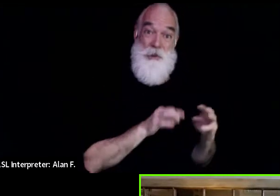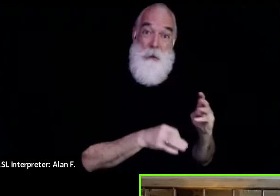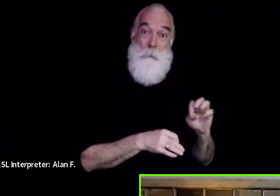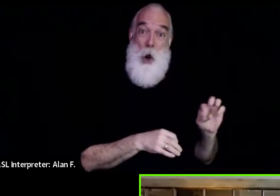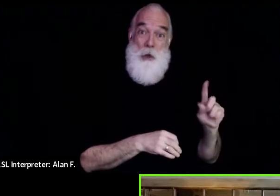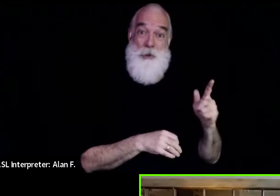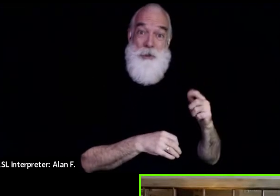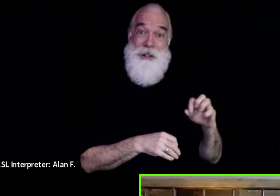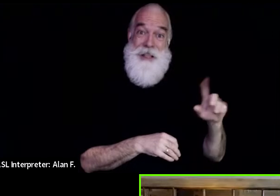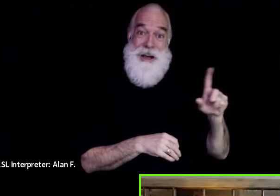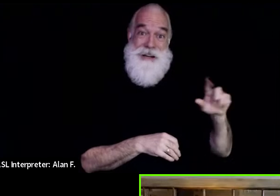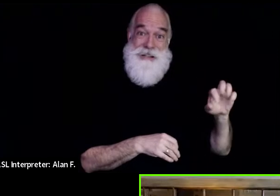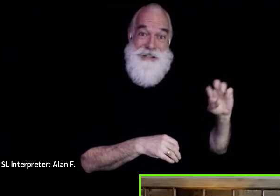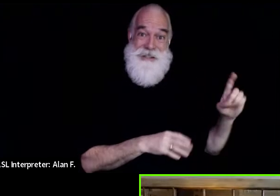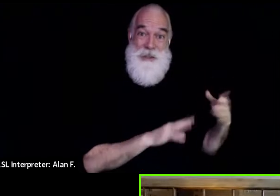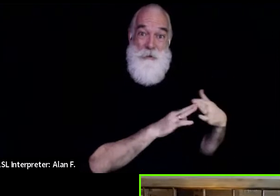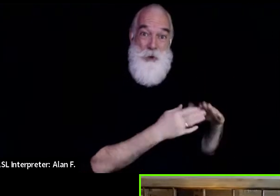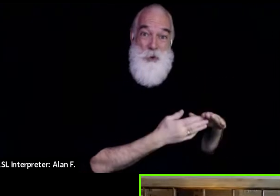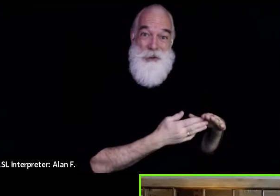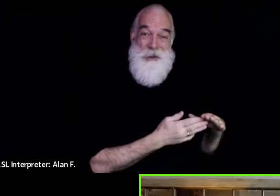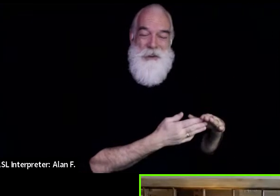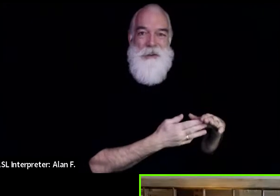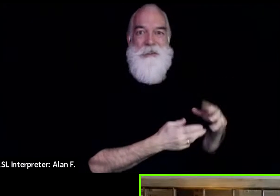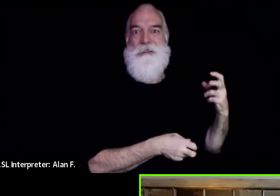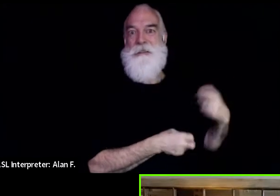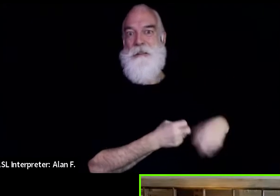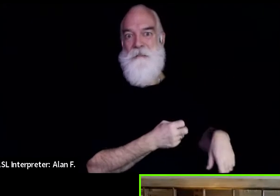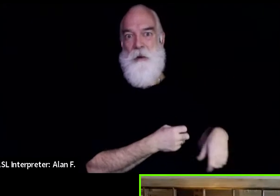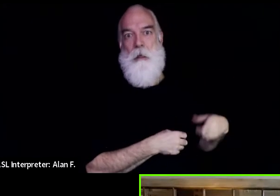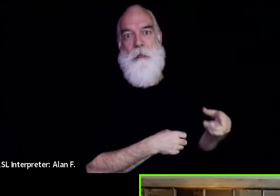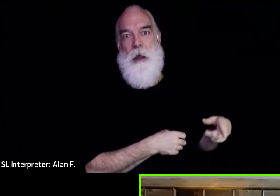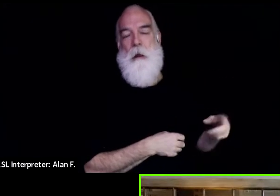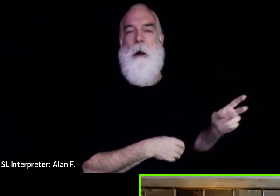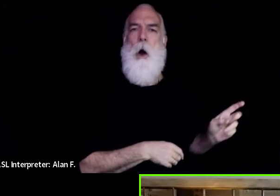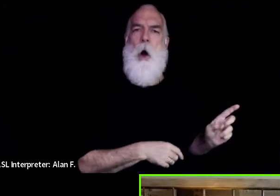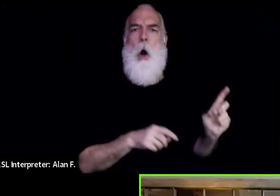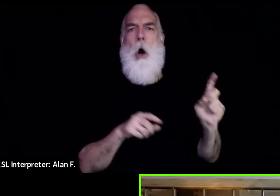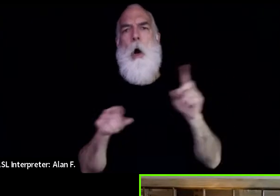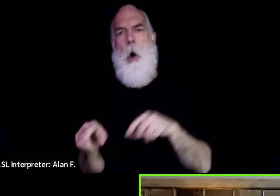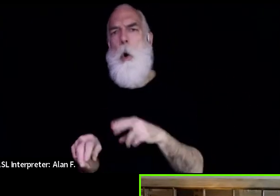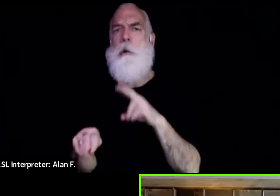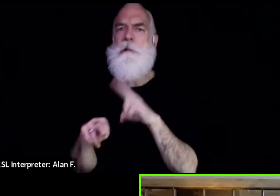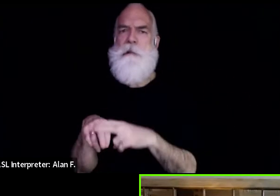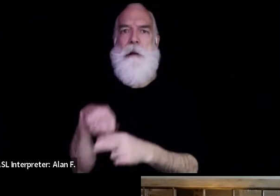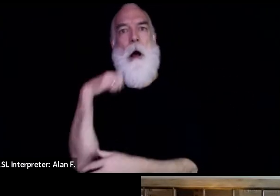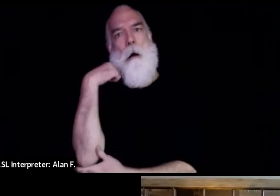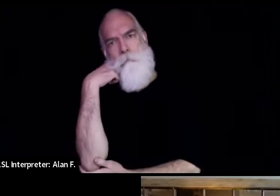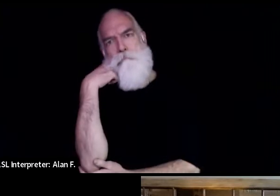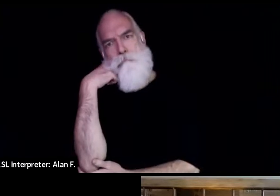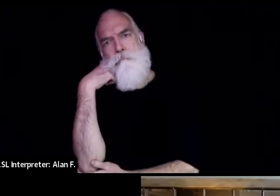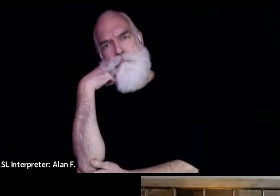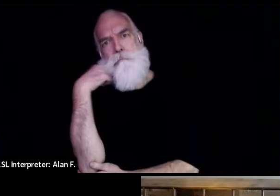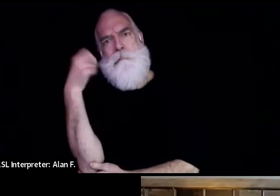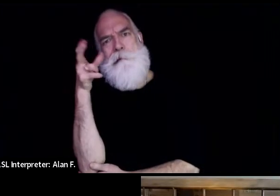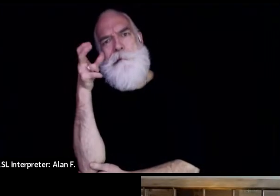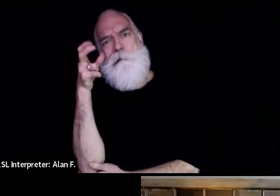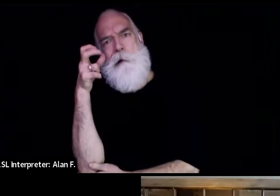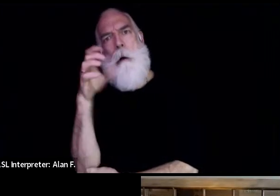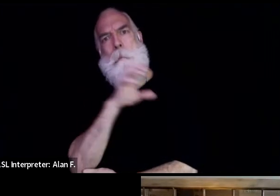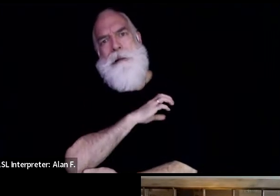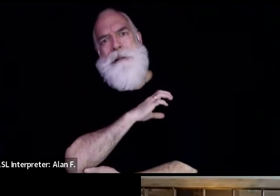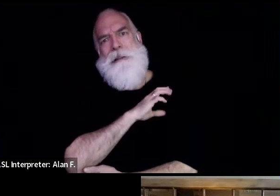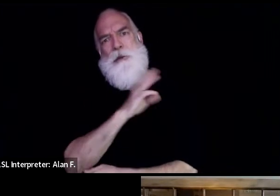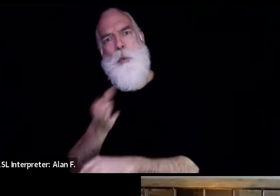to sitting in a session about police reform when you're trying to figure out how you're going to keep your lights on, how you're going to put food on your